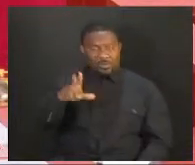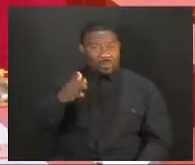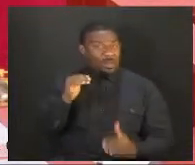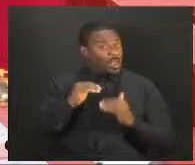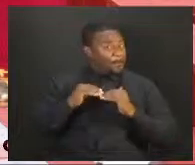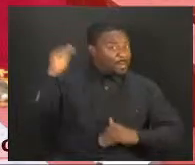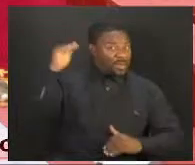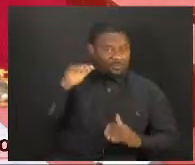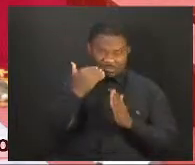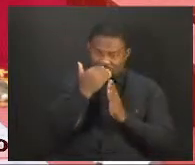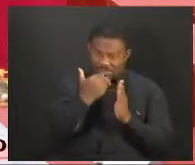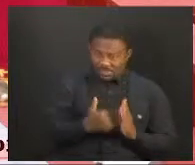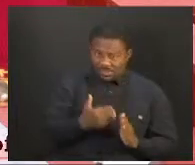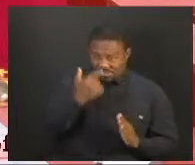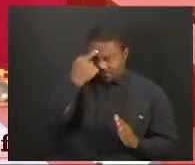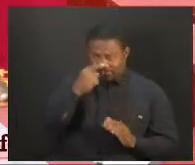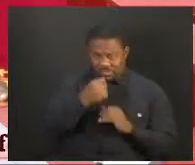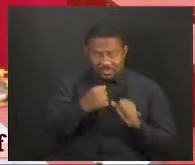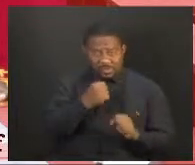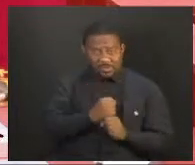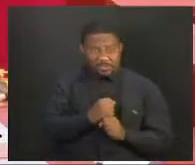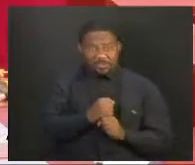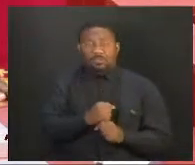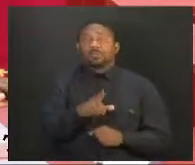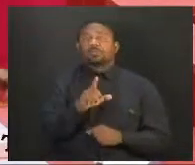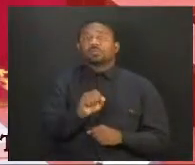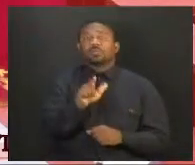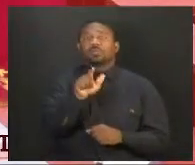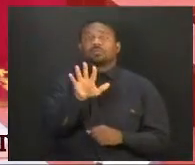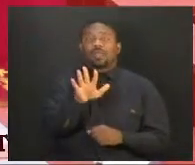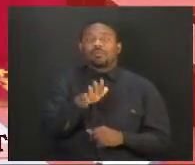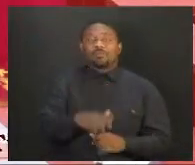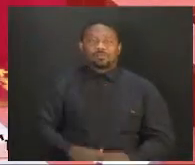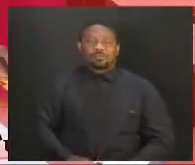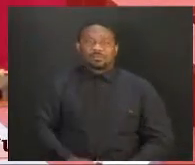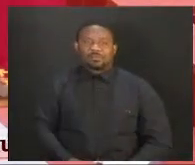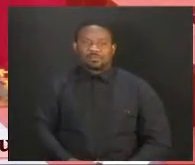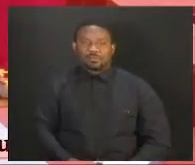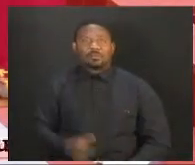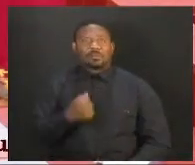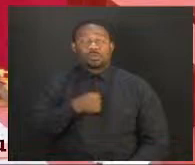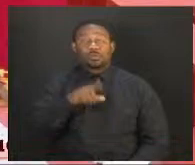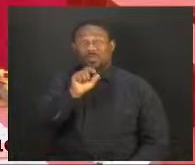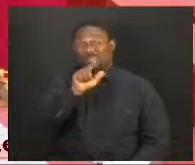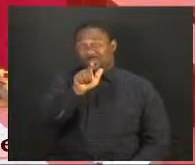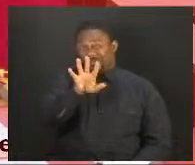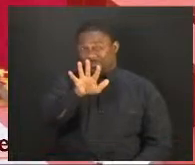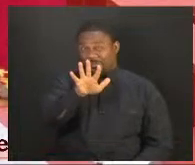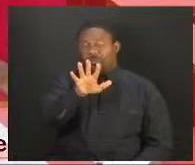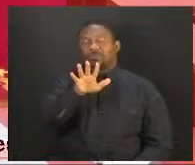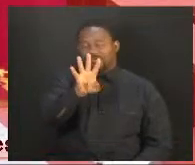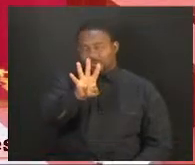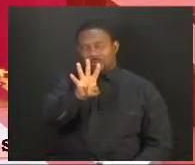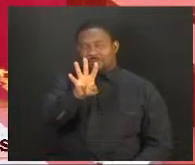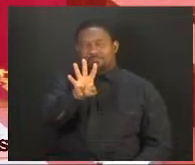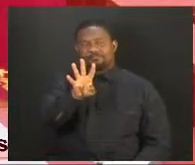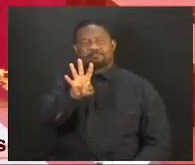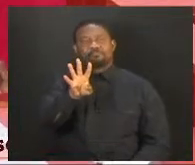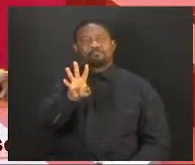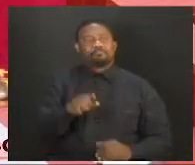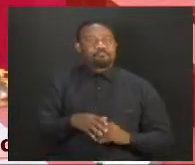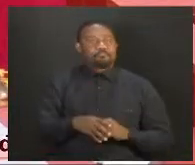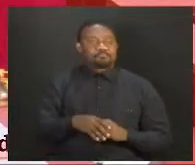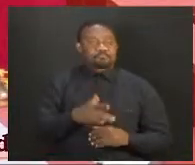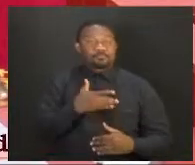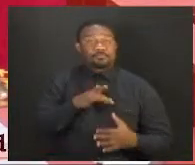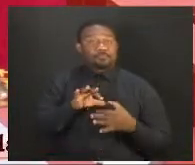above the budget provisions of the year 2025. 2024, Mr. Speaker. The primary balance on commitment